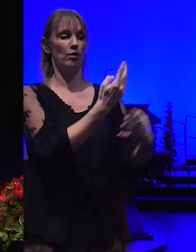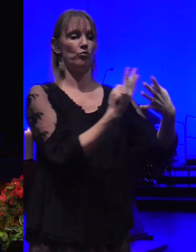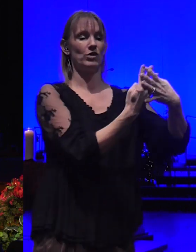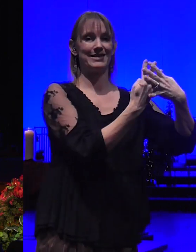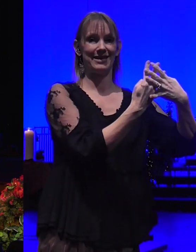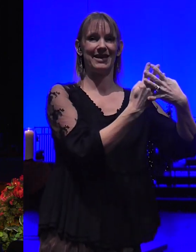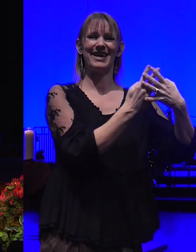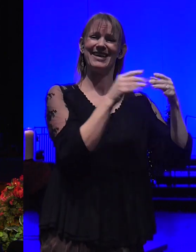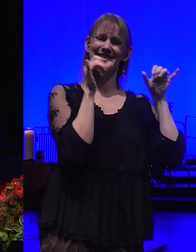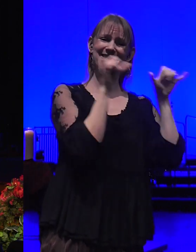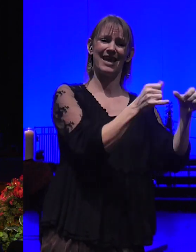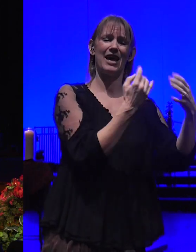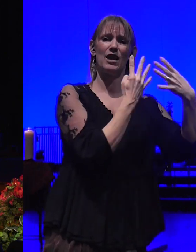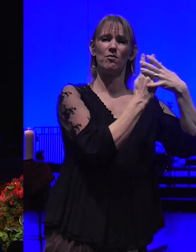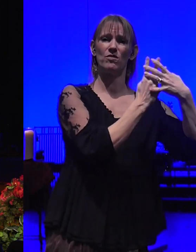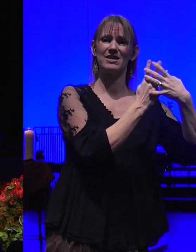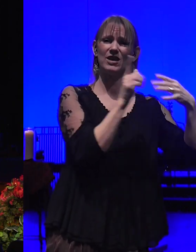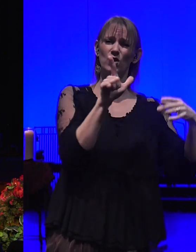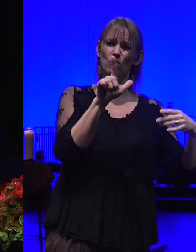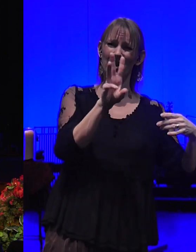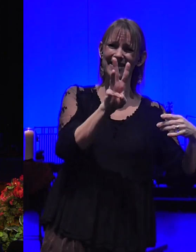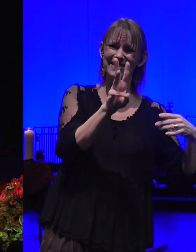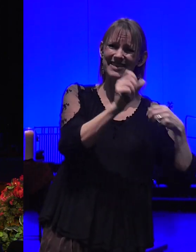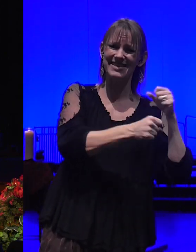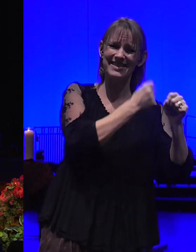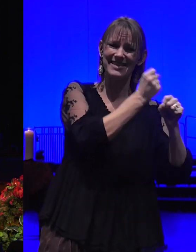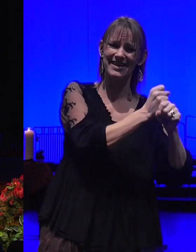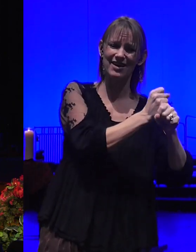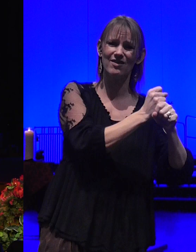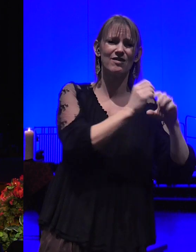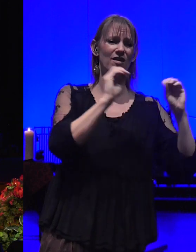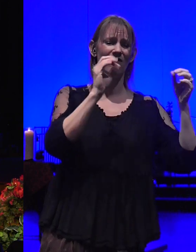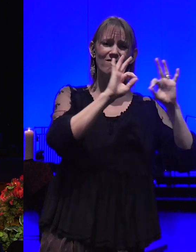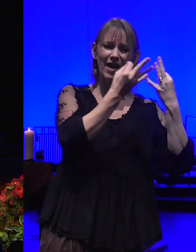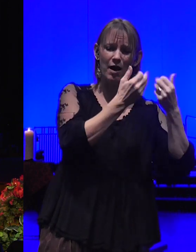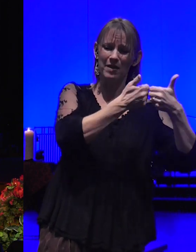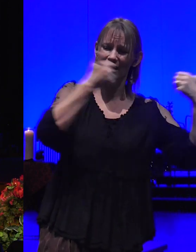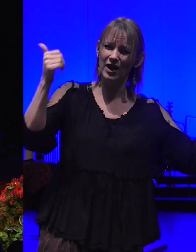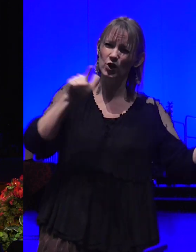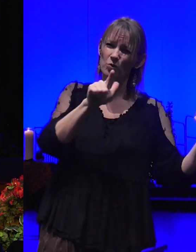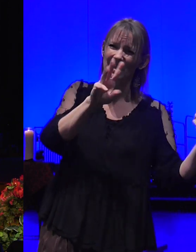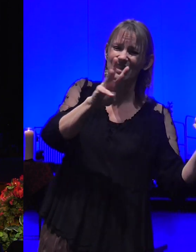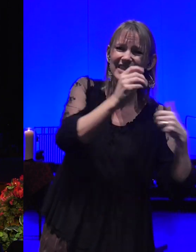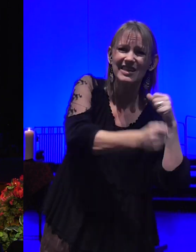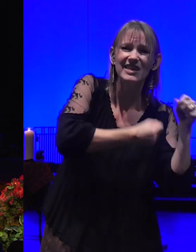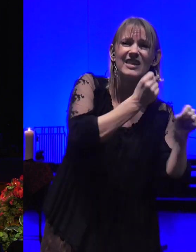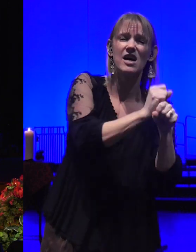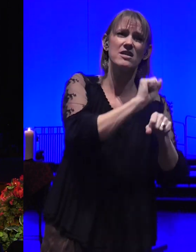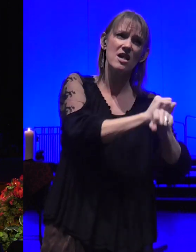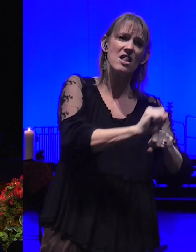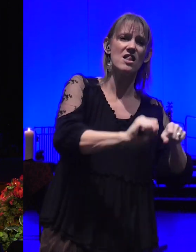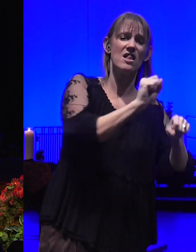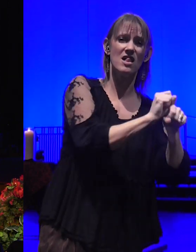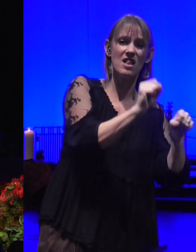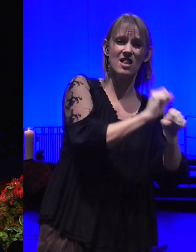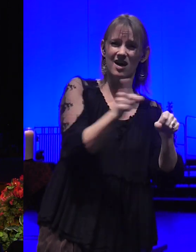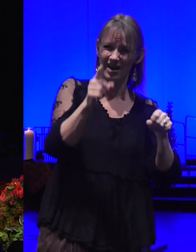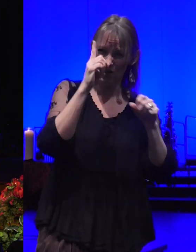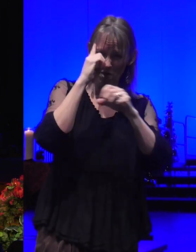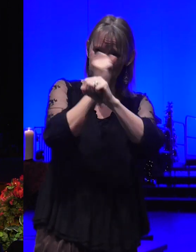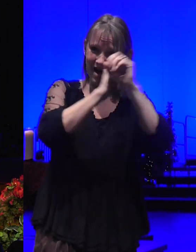for 26 years, separated from his family, 26 years of hard labor. Imagine